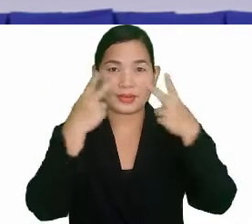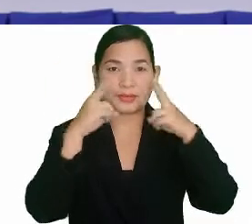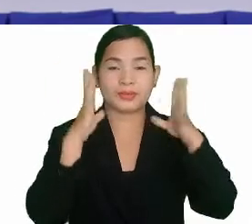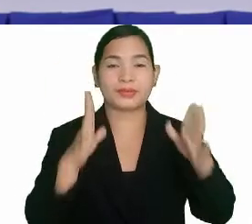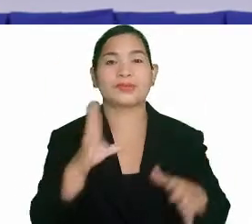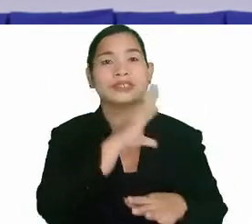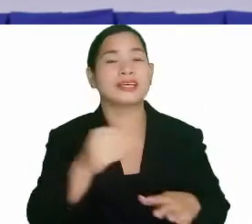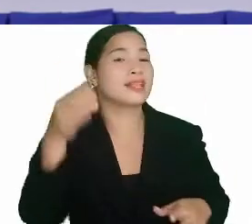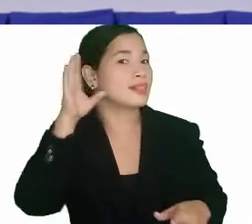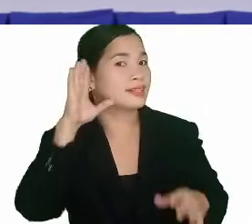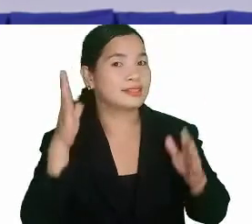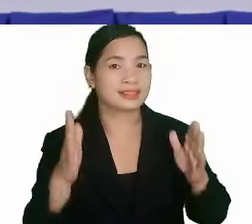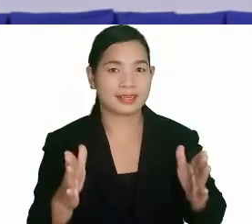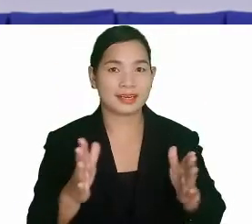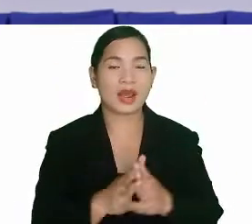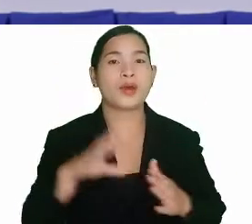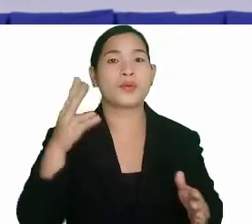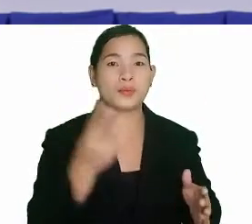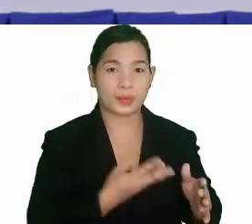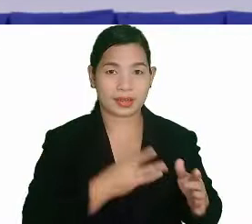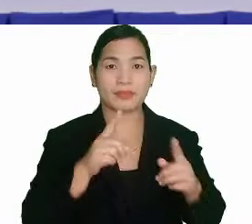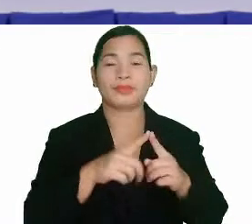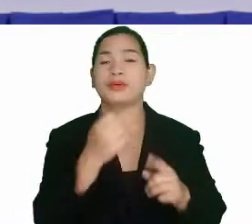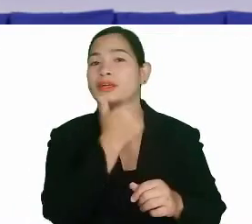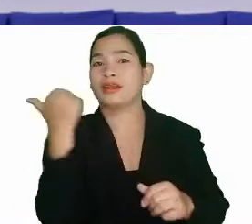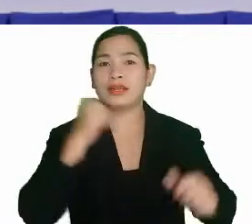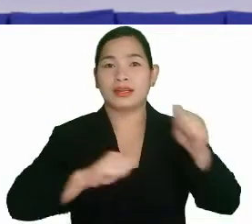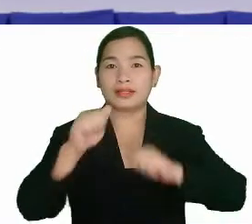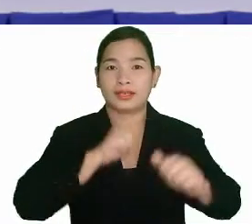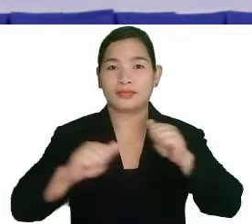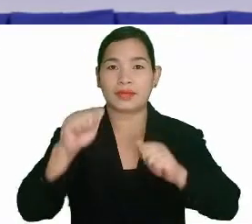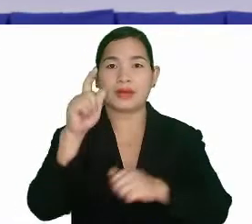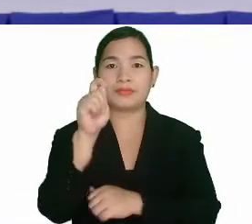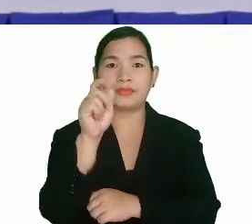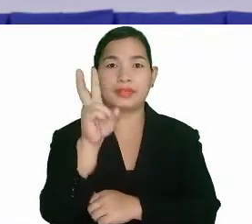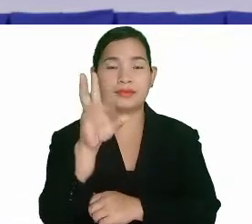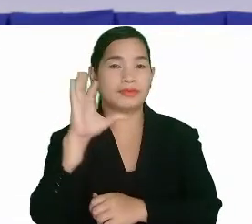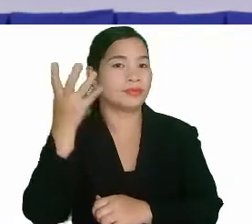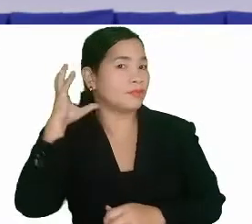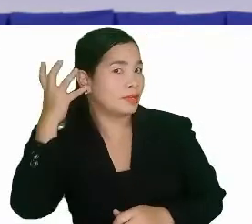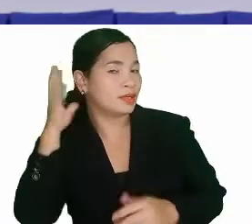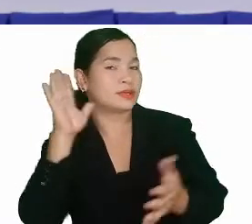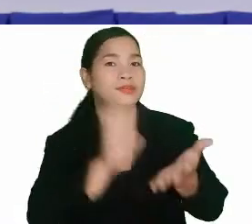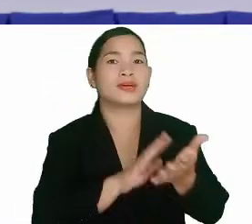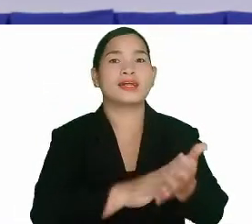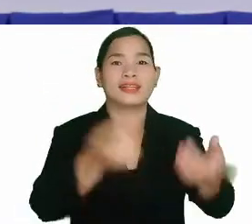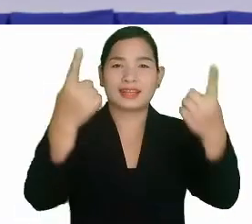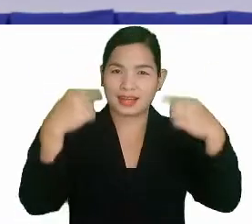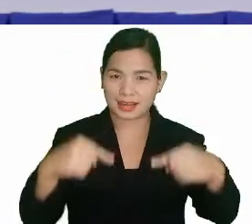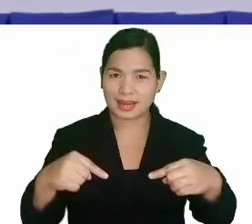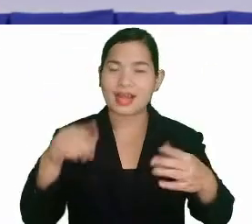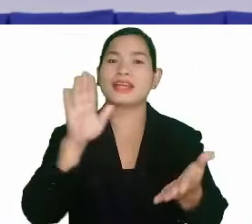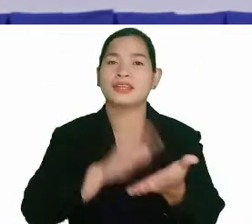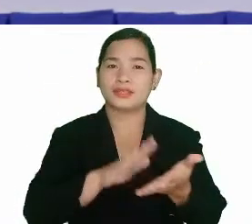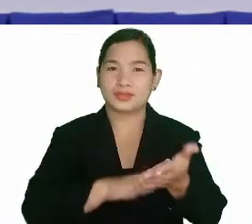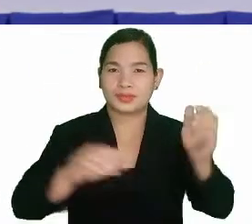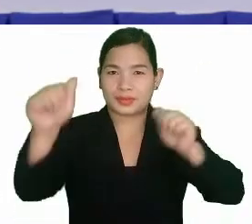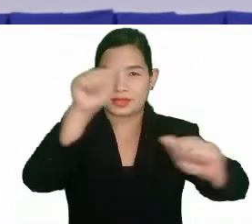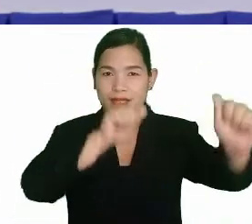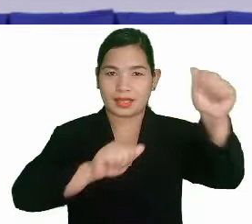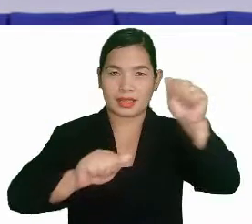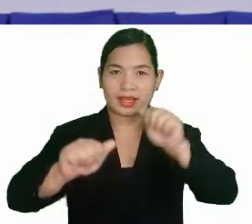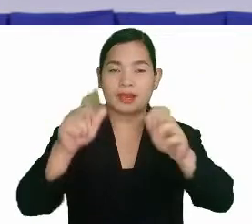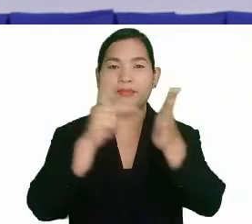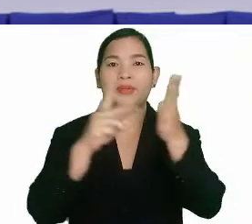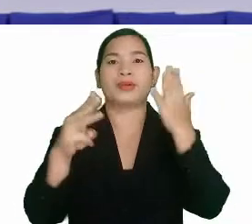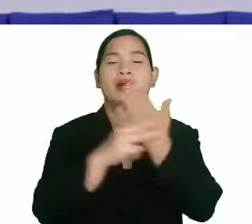Hello, dear viewers and listeners. Welcome to another episode of our Teleradyo Eskwela Tara Na, the School on the Air